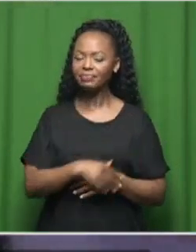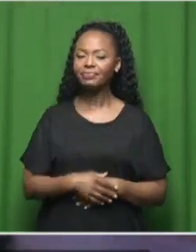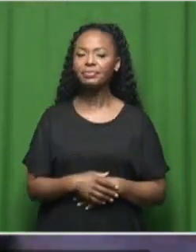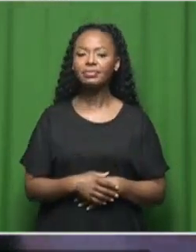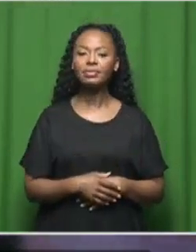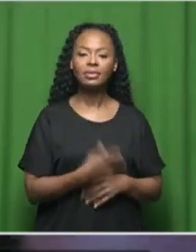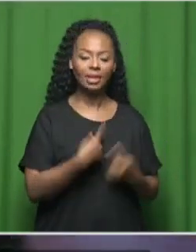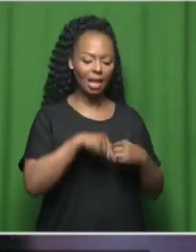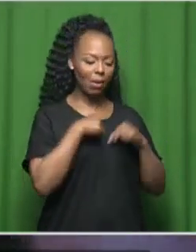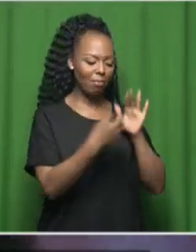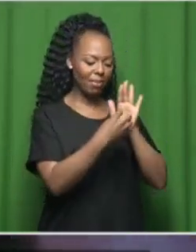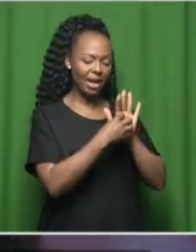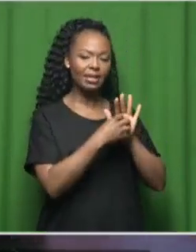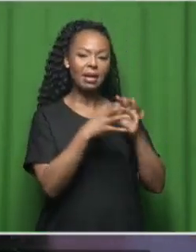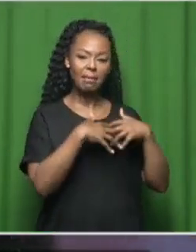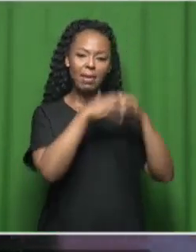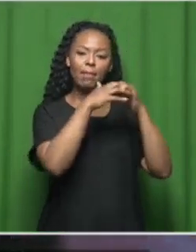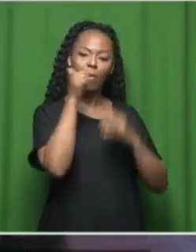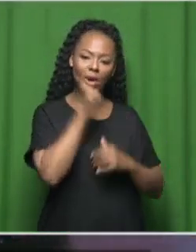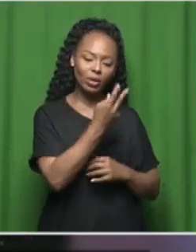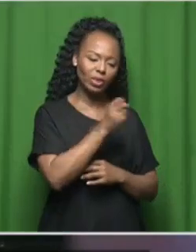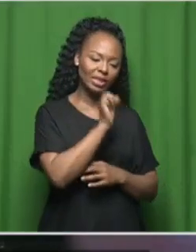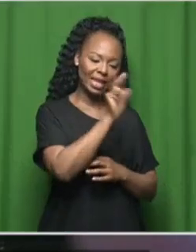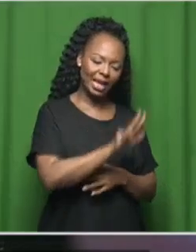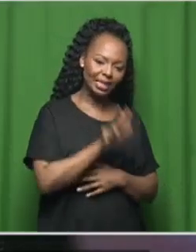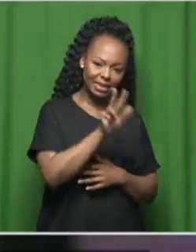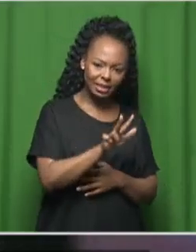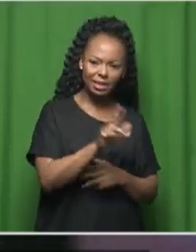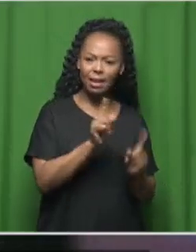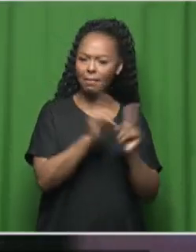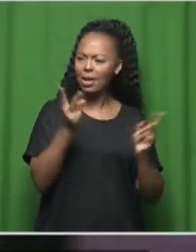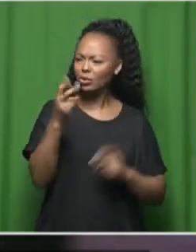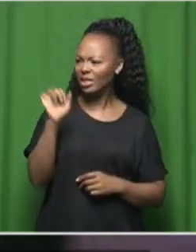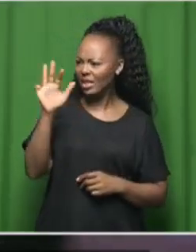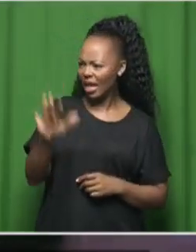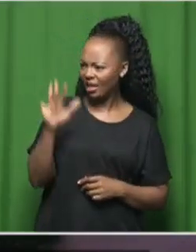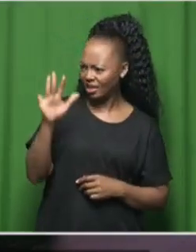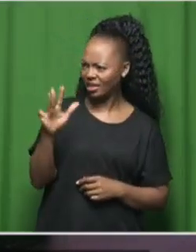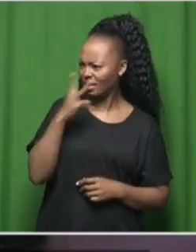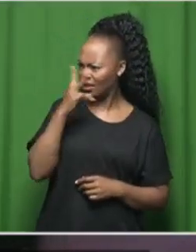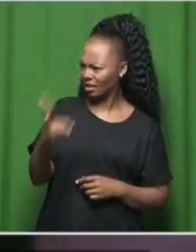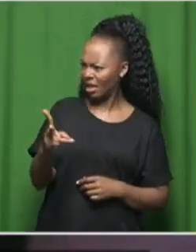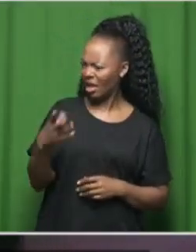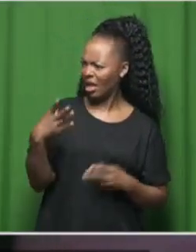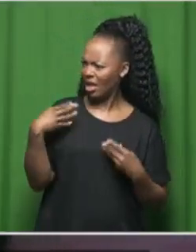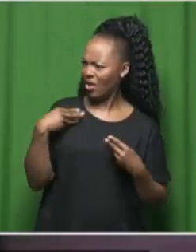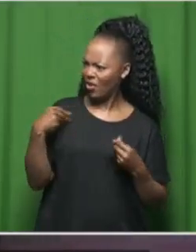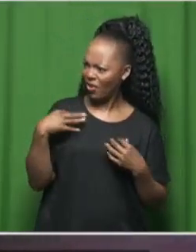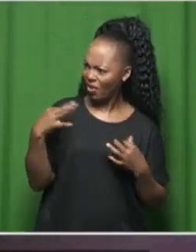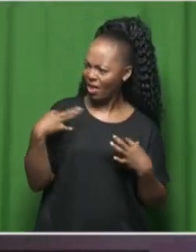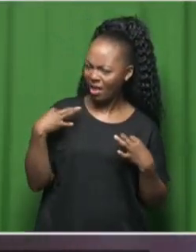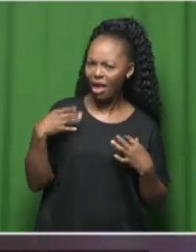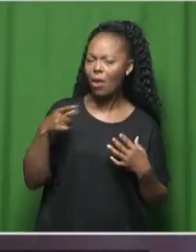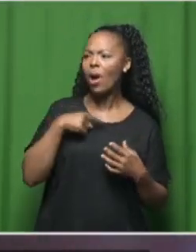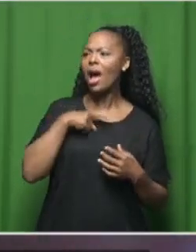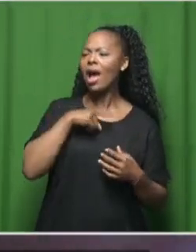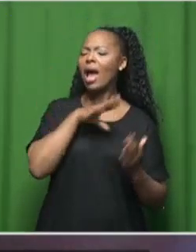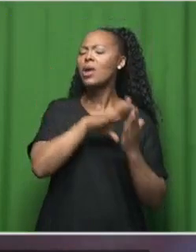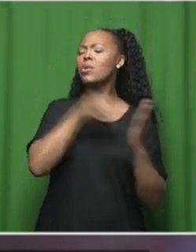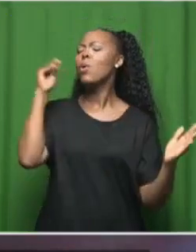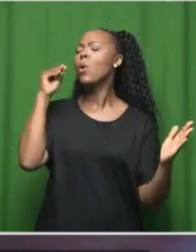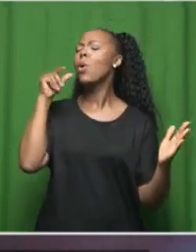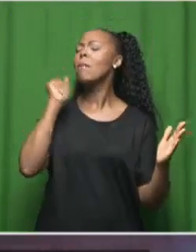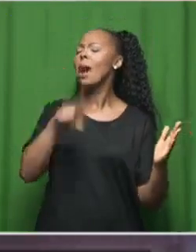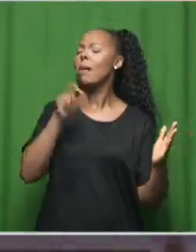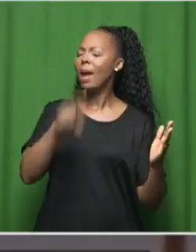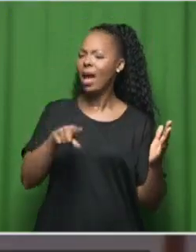2018. And then in 2019, I started seeing the fabrics, because I knew that they were going to copy because they already started